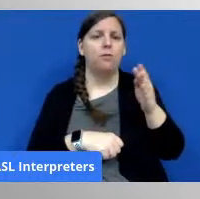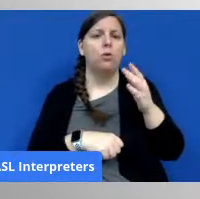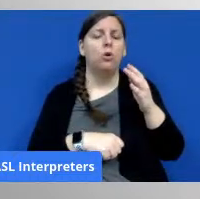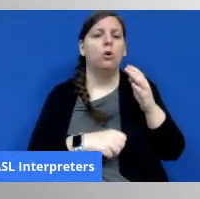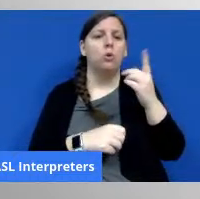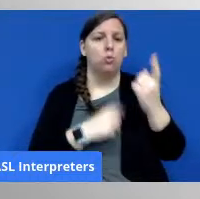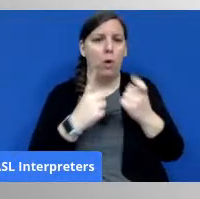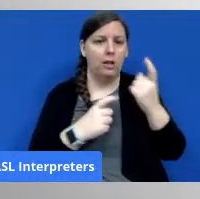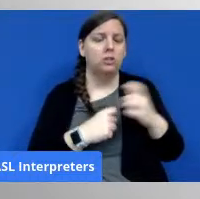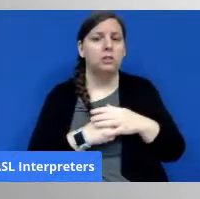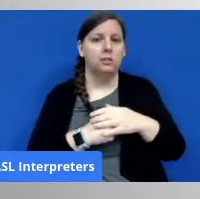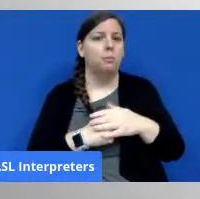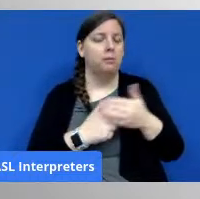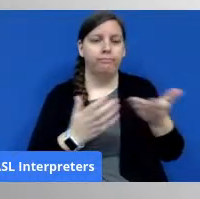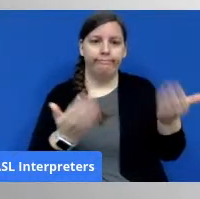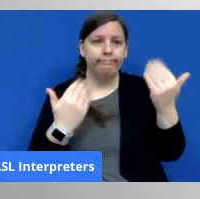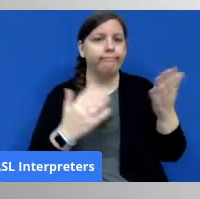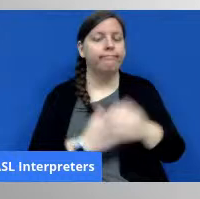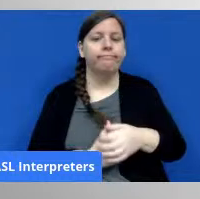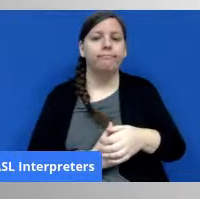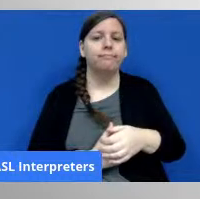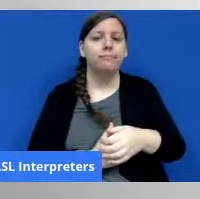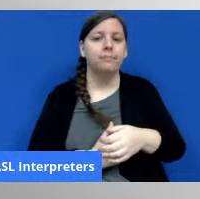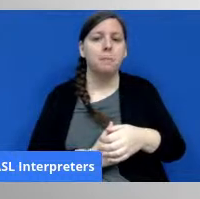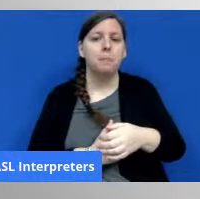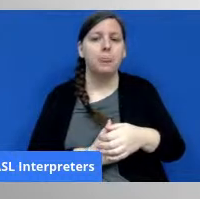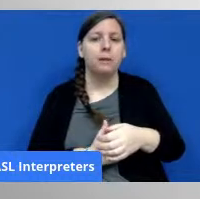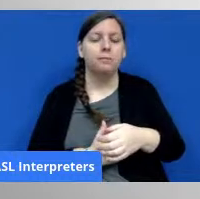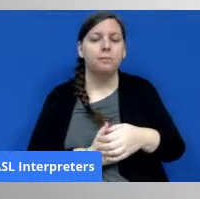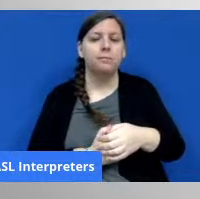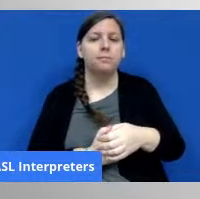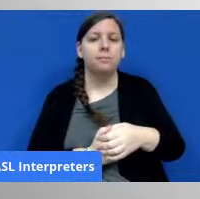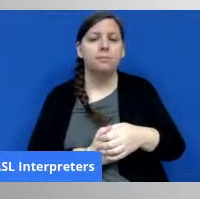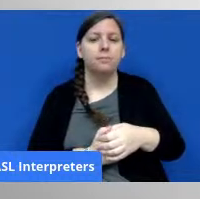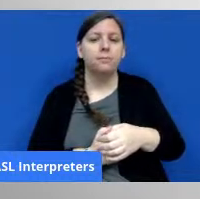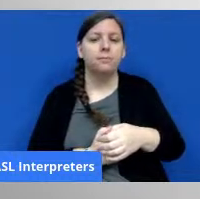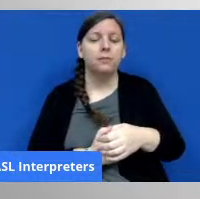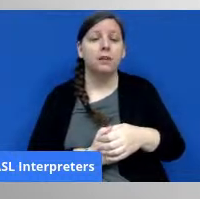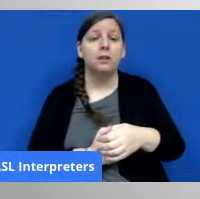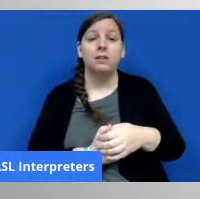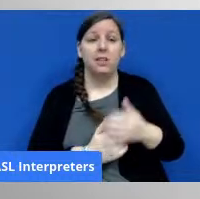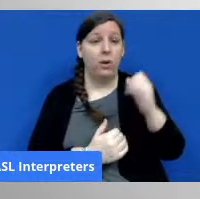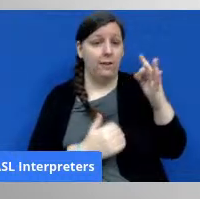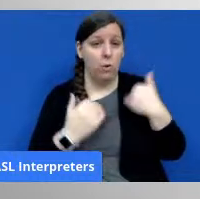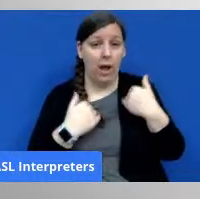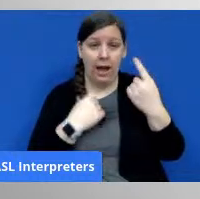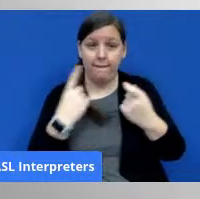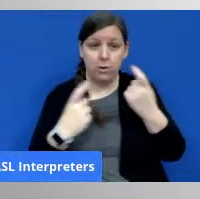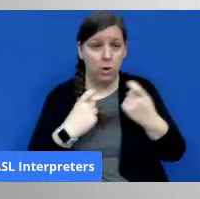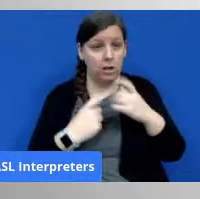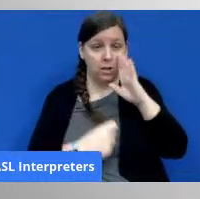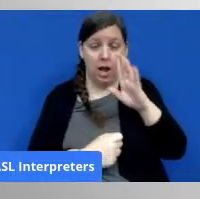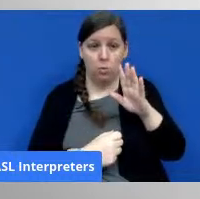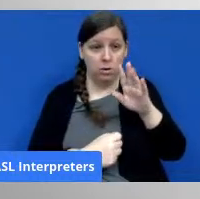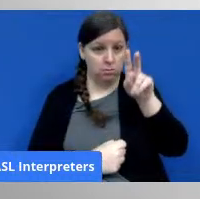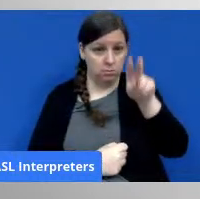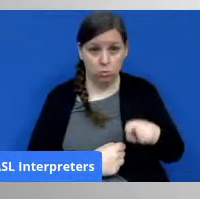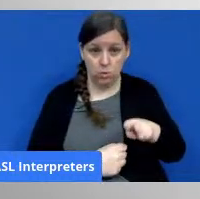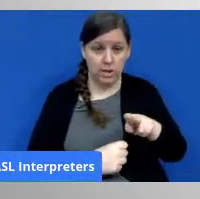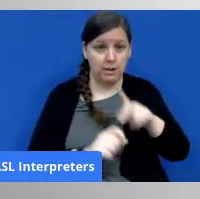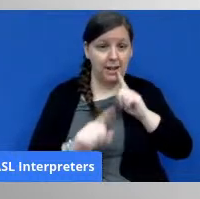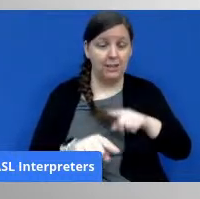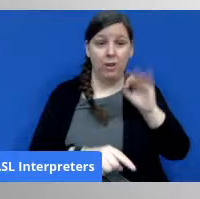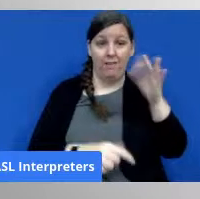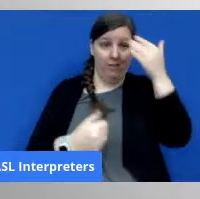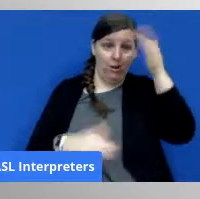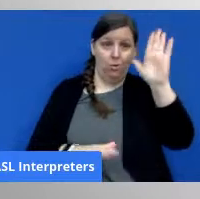to ramp up. But please feel free to take questions. Awesome. Okay, so if you want to just drop them in the chat, I'll do what I can. If I don't know,